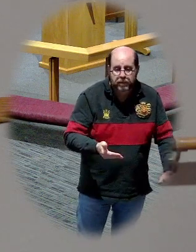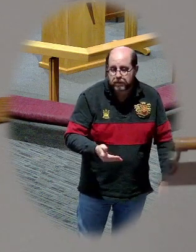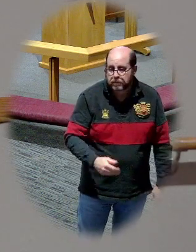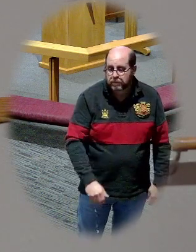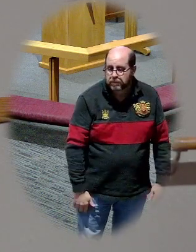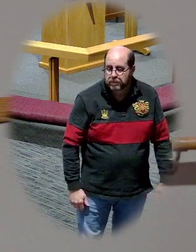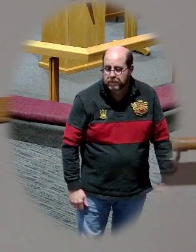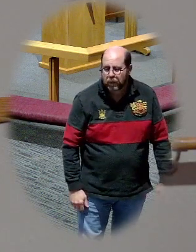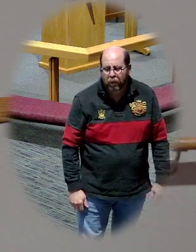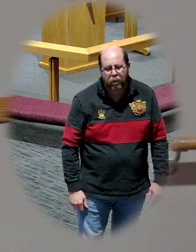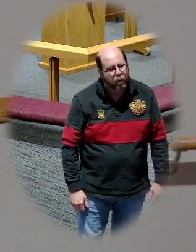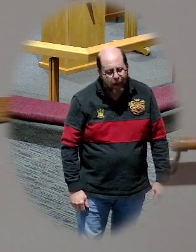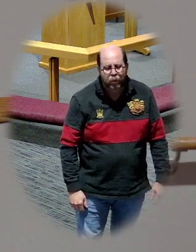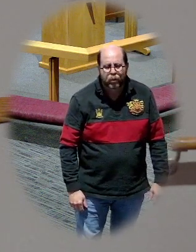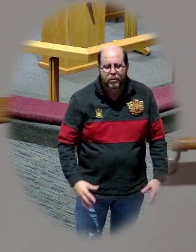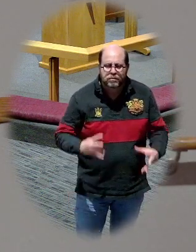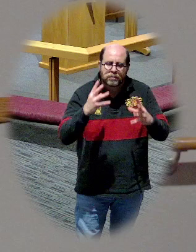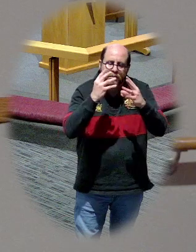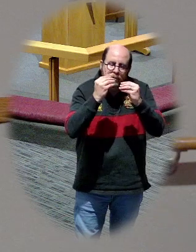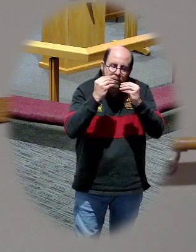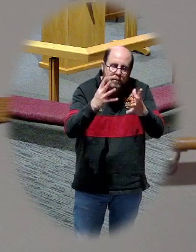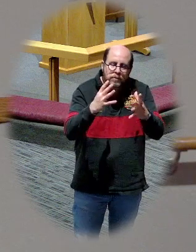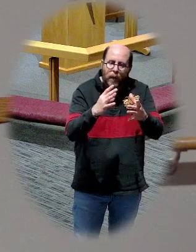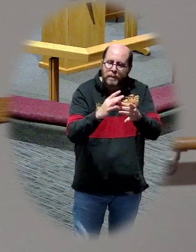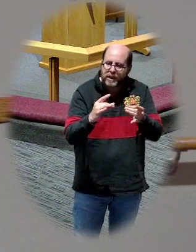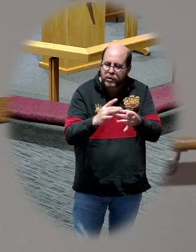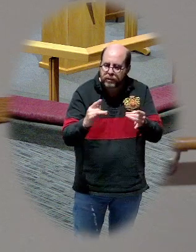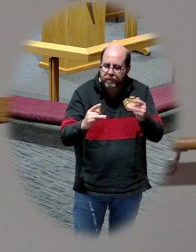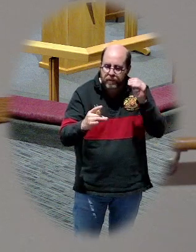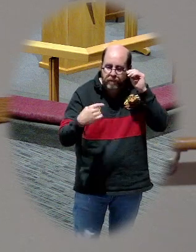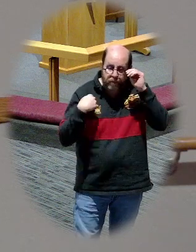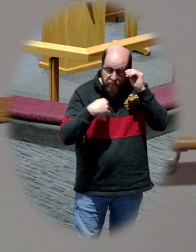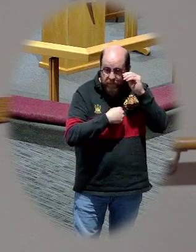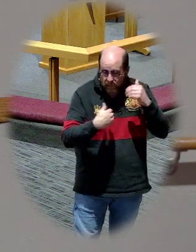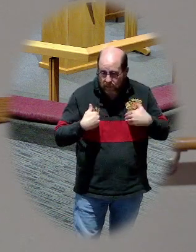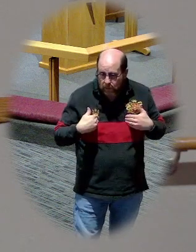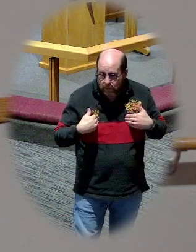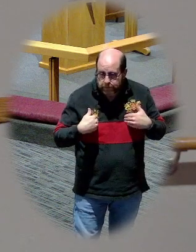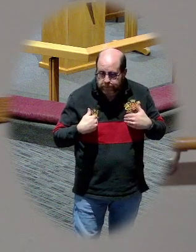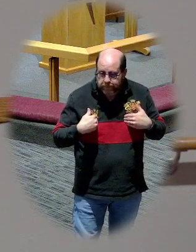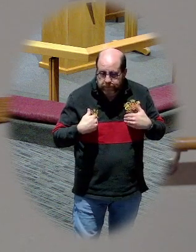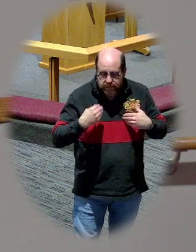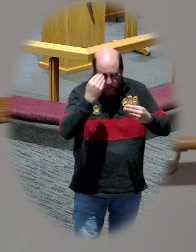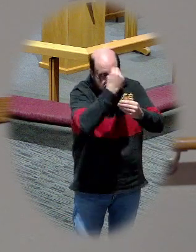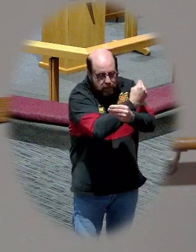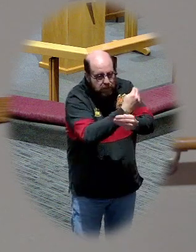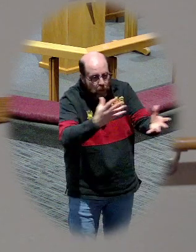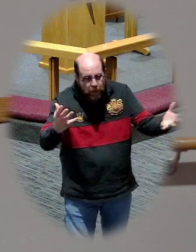What a wonderful message that we have to proclaim